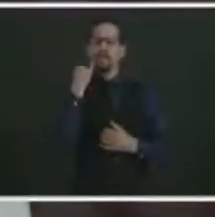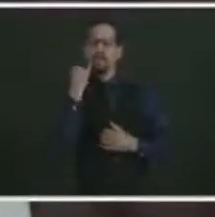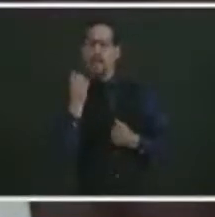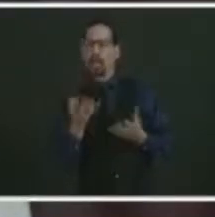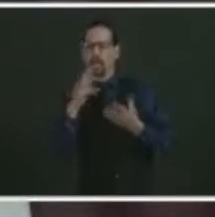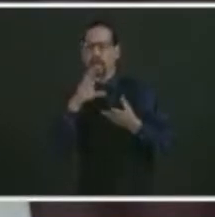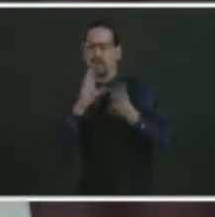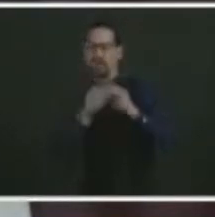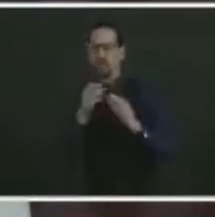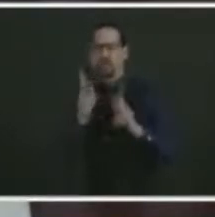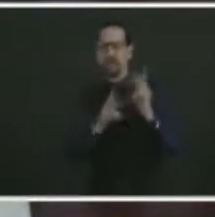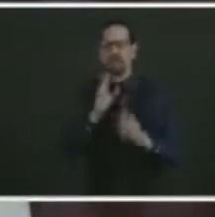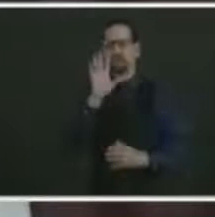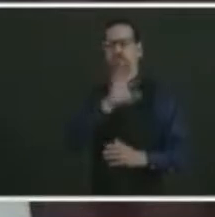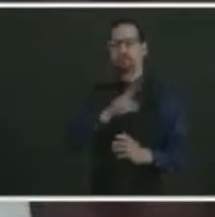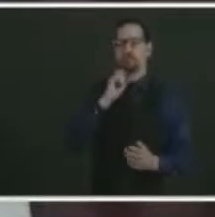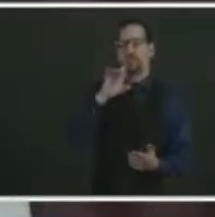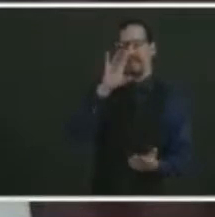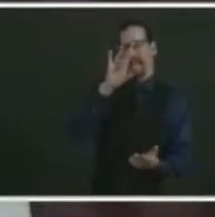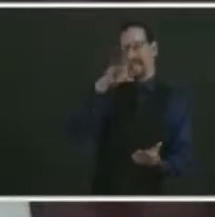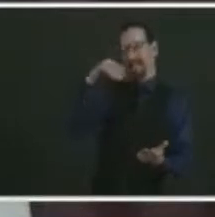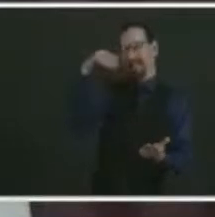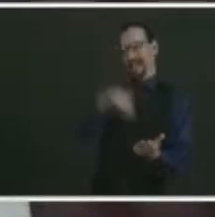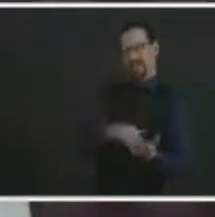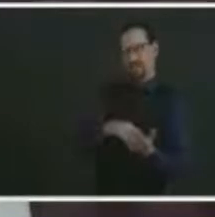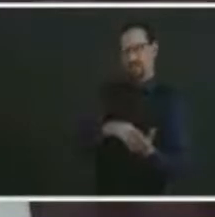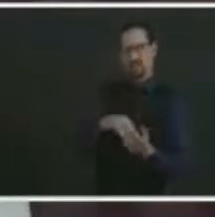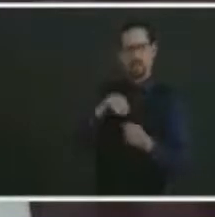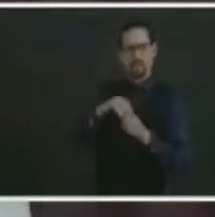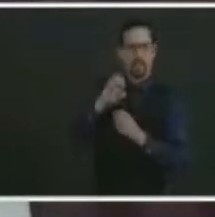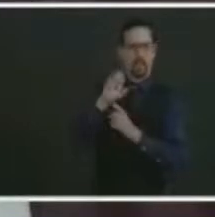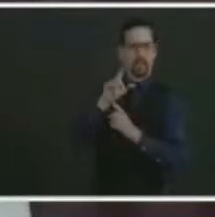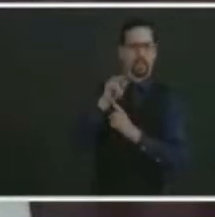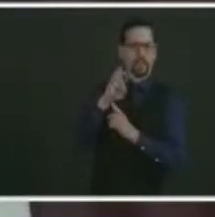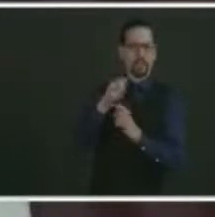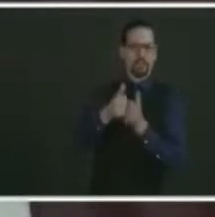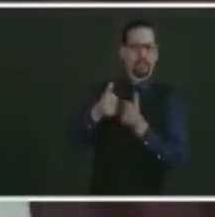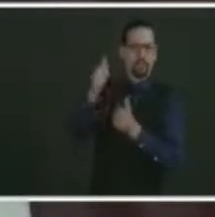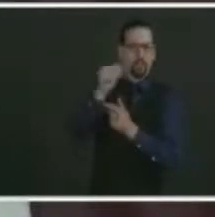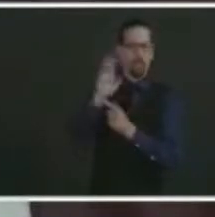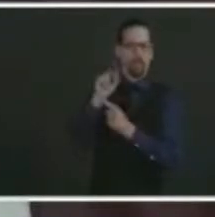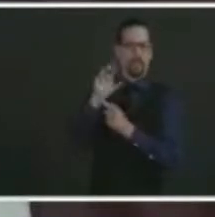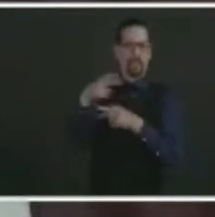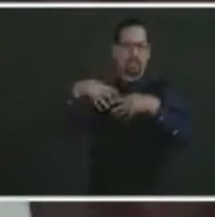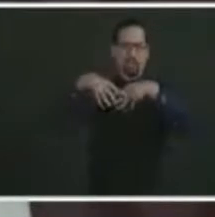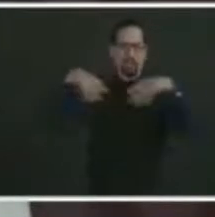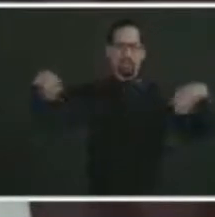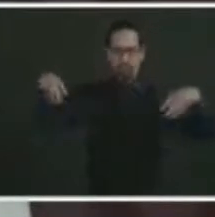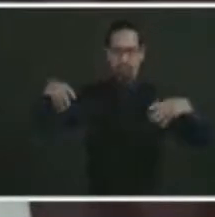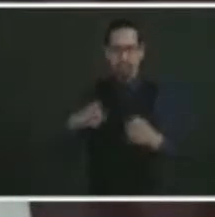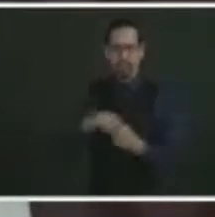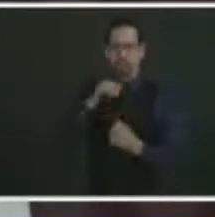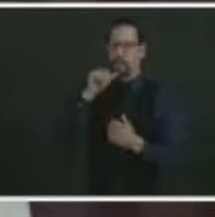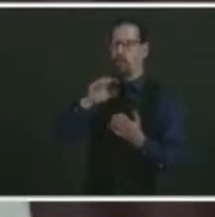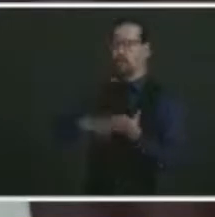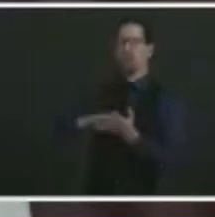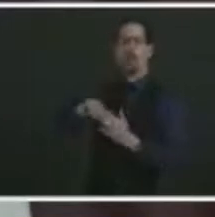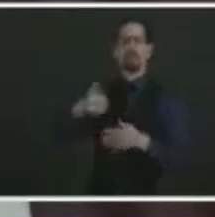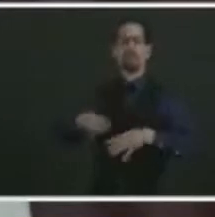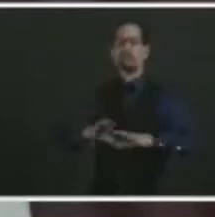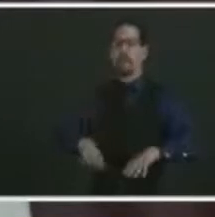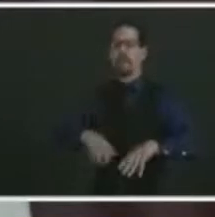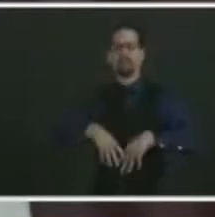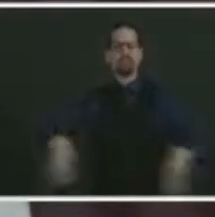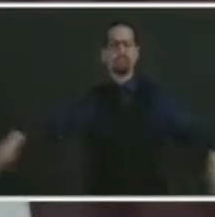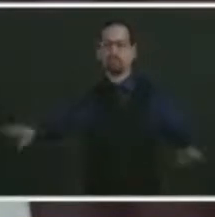core executive branch, which is executive branch not counting the colleges or the other general officers. We think that